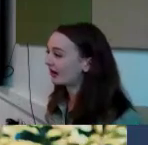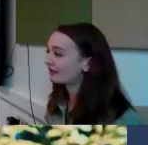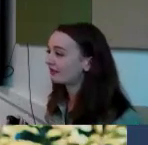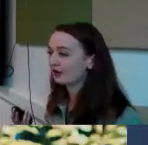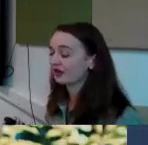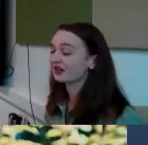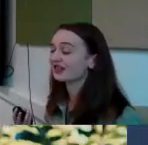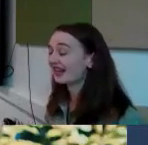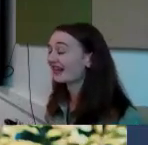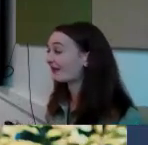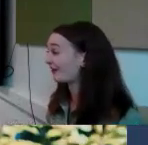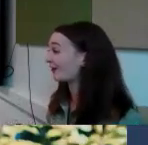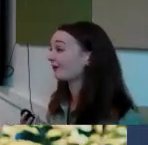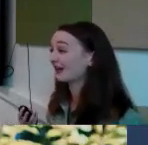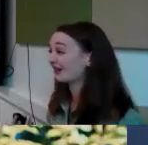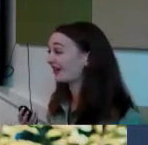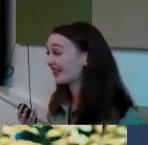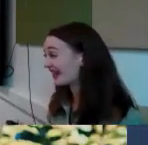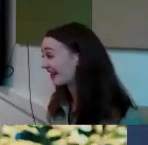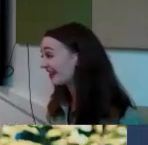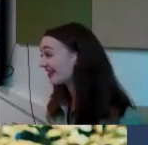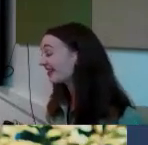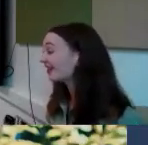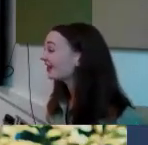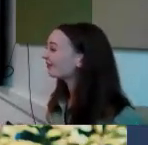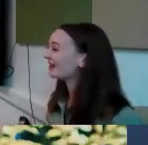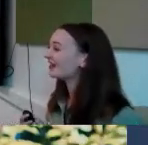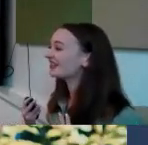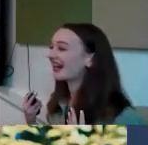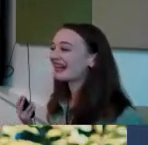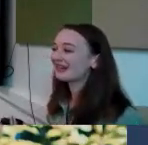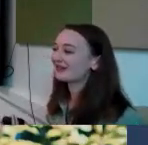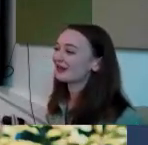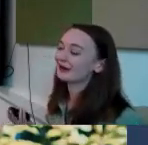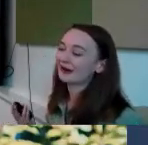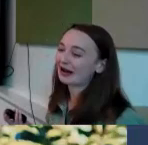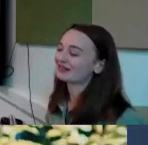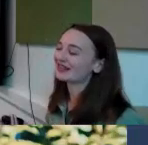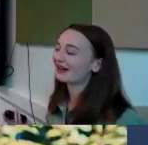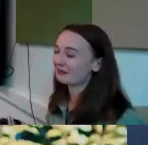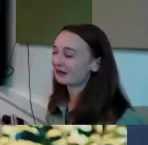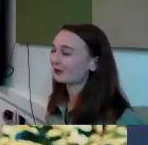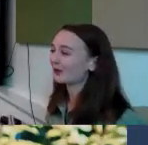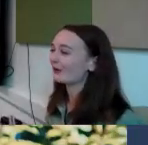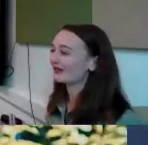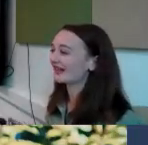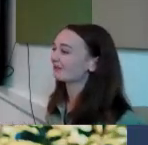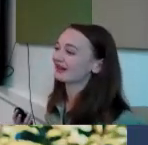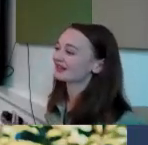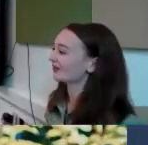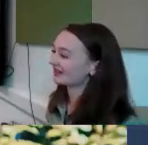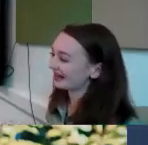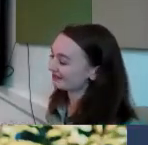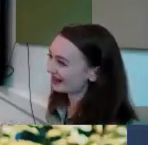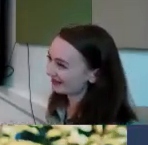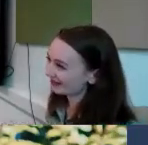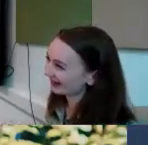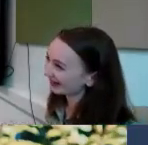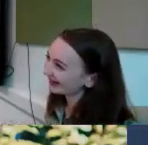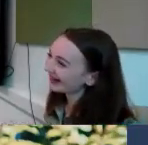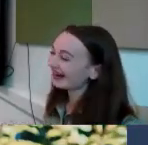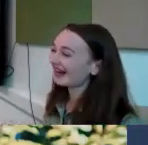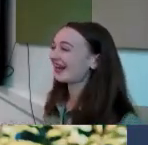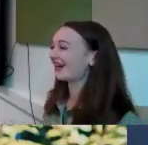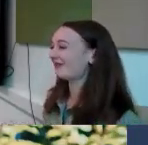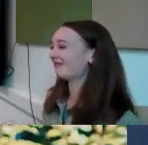how to describe it other than to say I feel really, really tired, which any of you who happen to have ME will know is like the biggest understatement